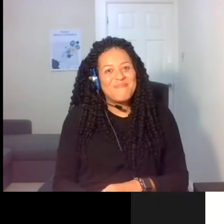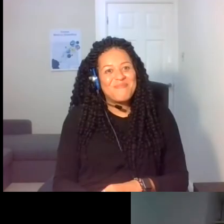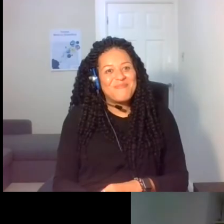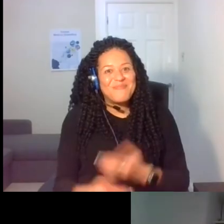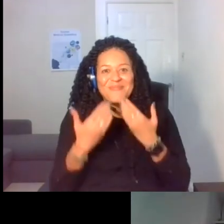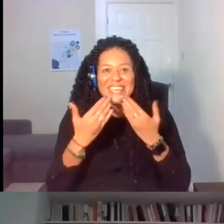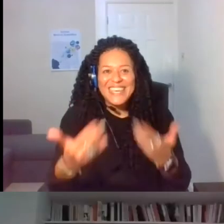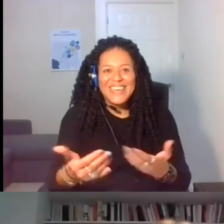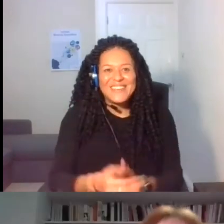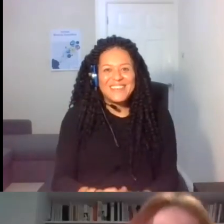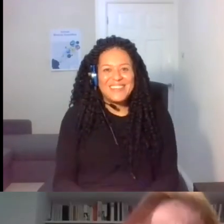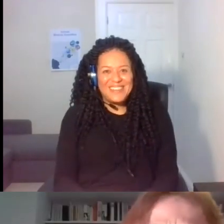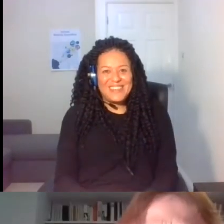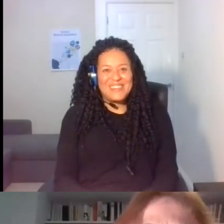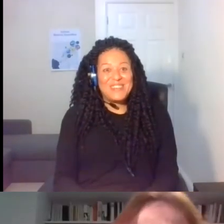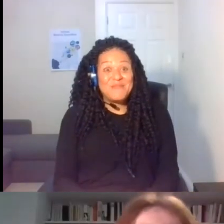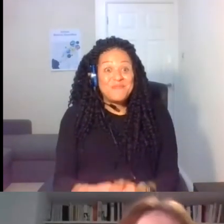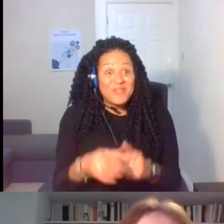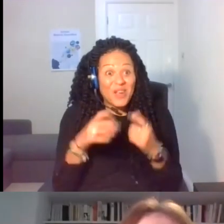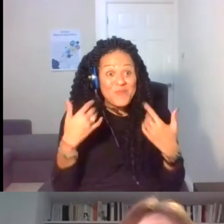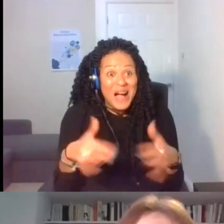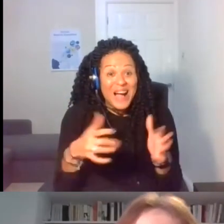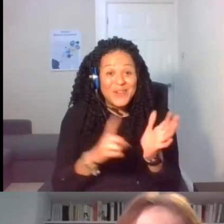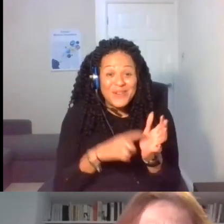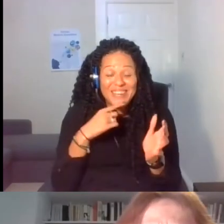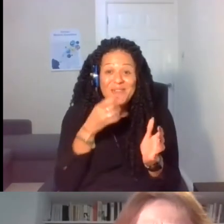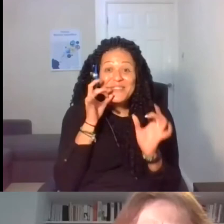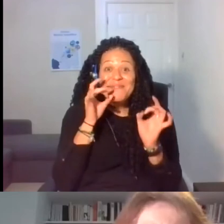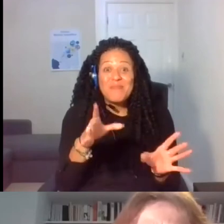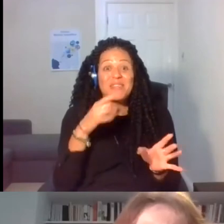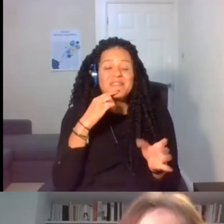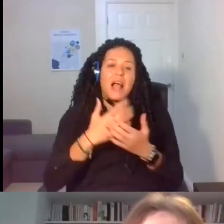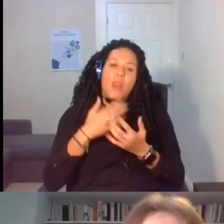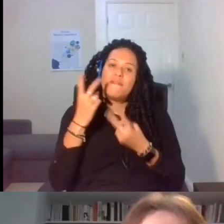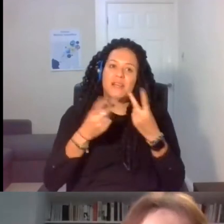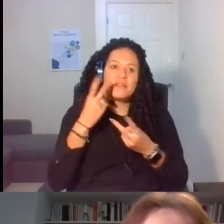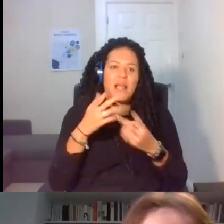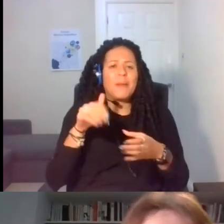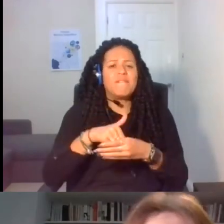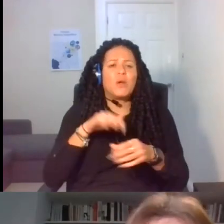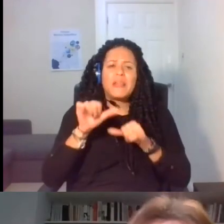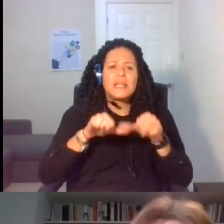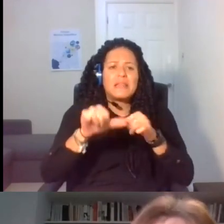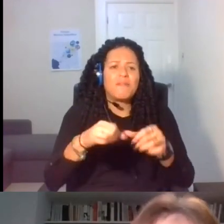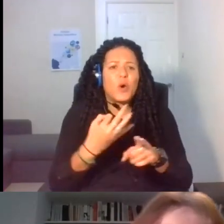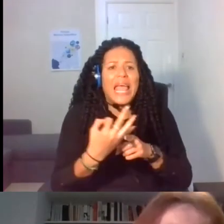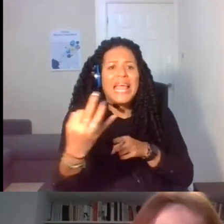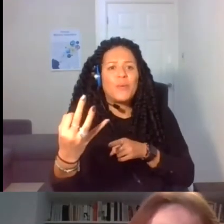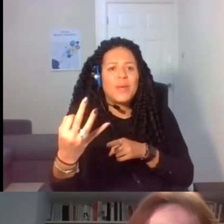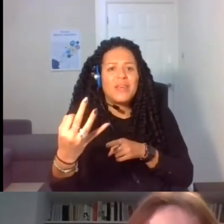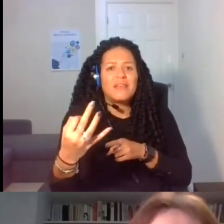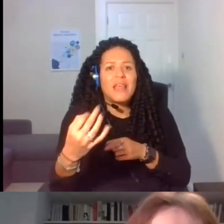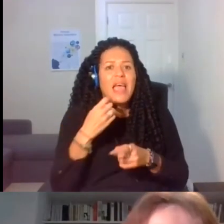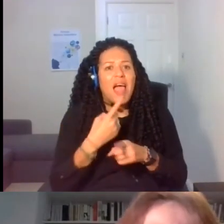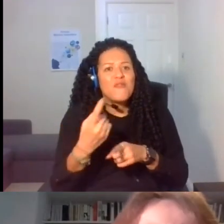Thank you. Lowena, that was absolutely fabulous. I love that song. I've been involved in this series for the last 8 weeks, and every